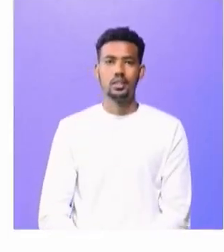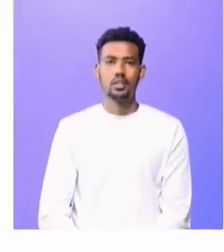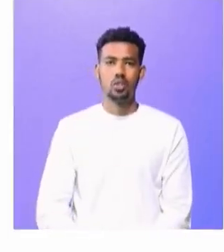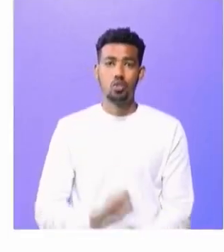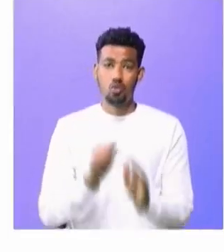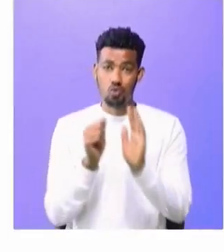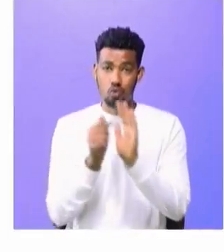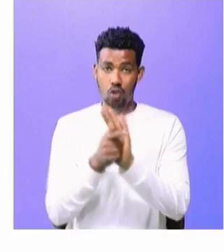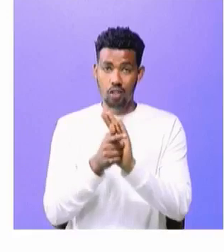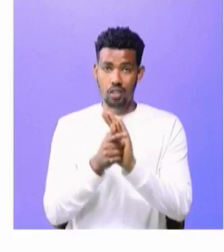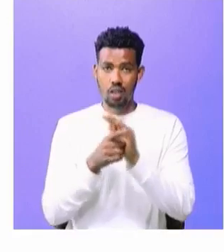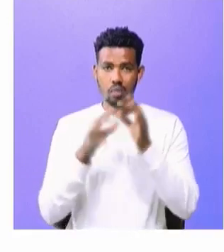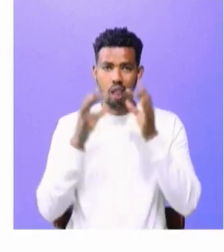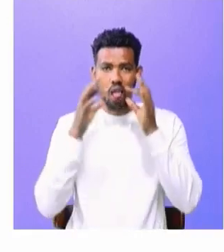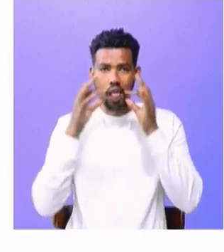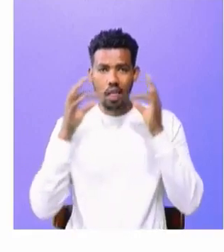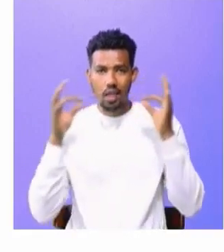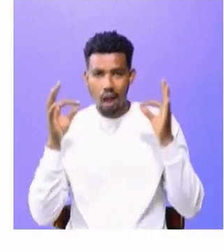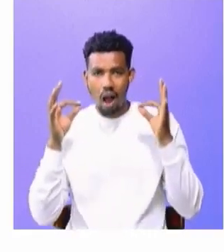cat,